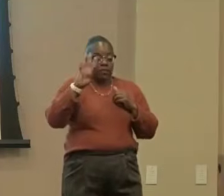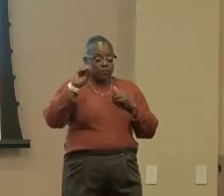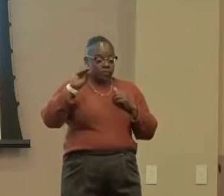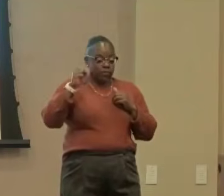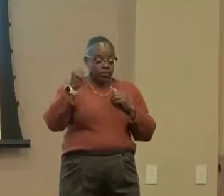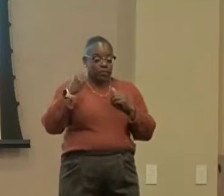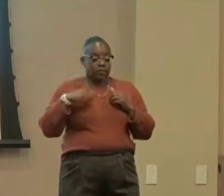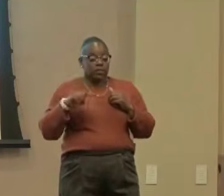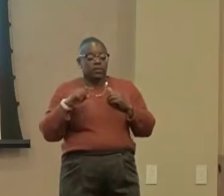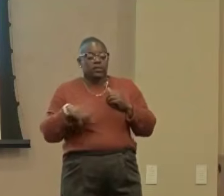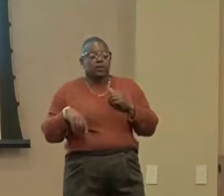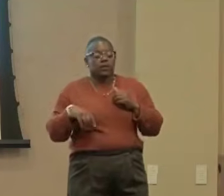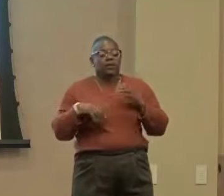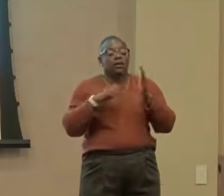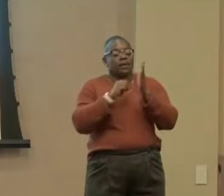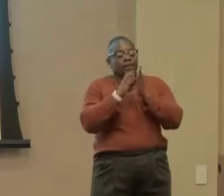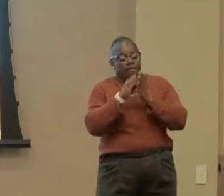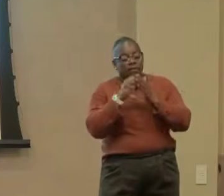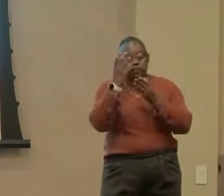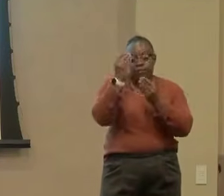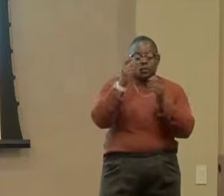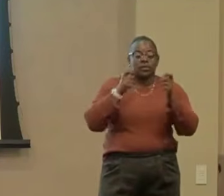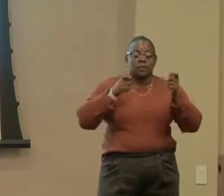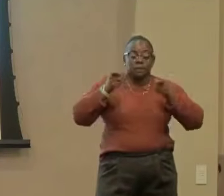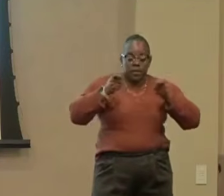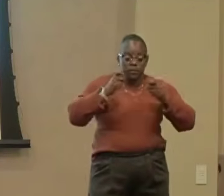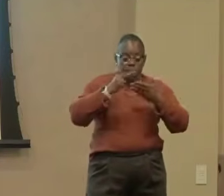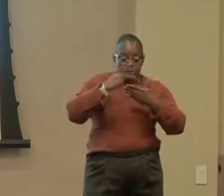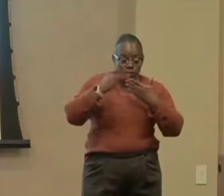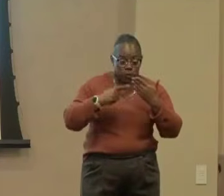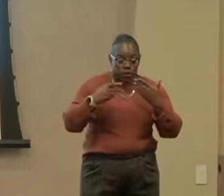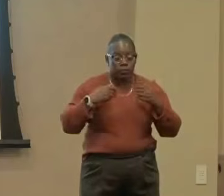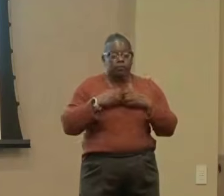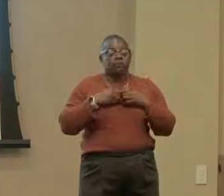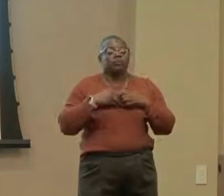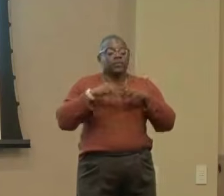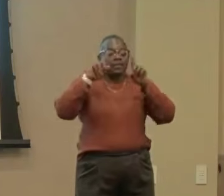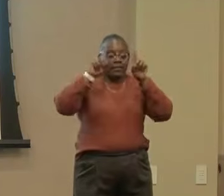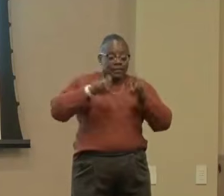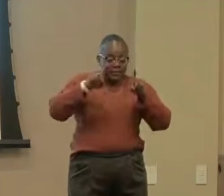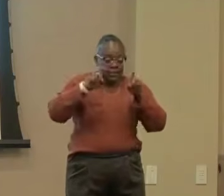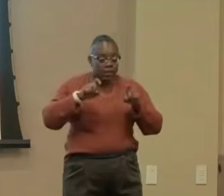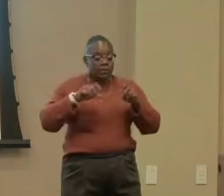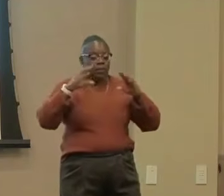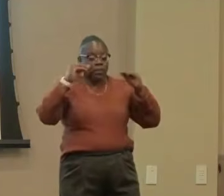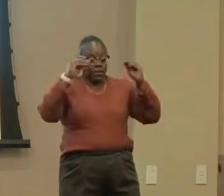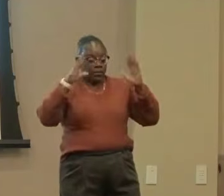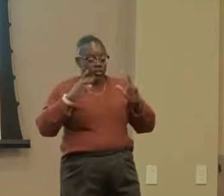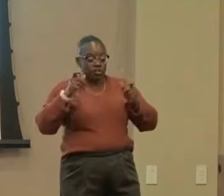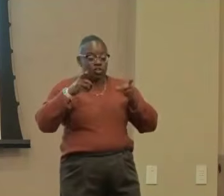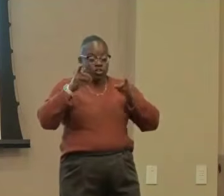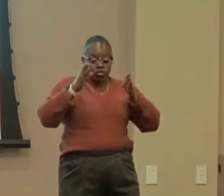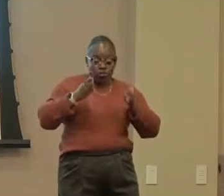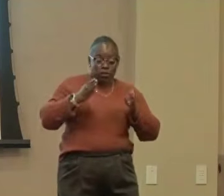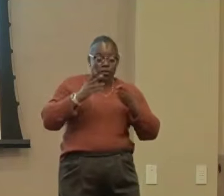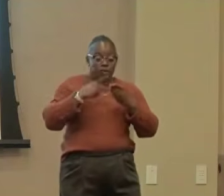through the Cancer Information Management program. And the exam, my instructors or the director of the program